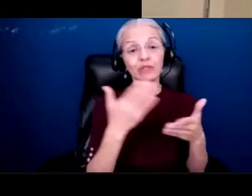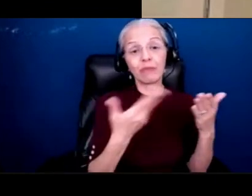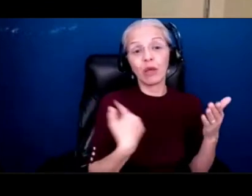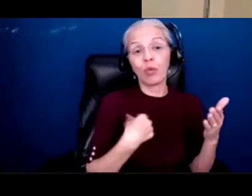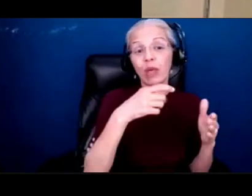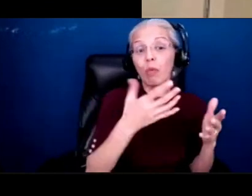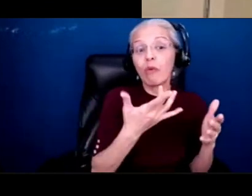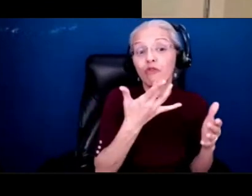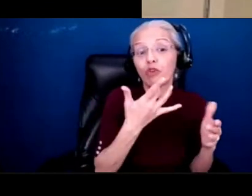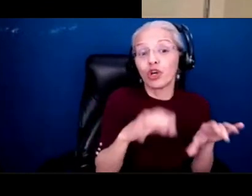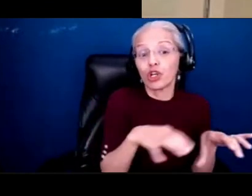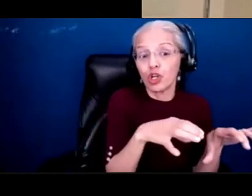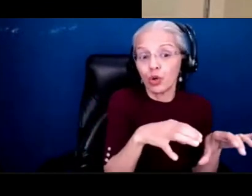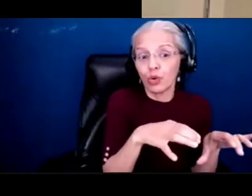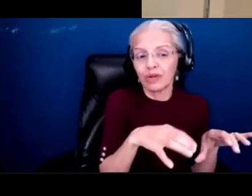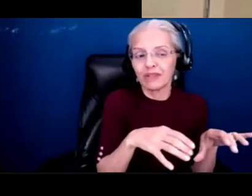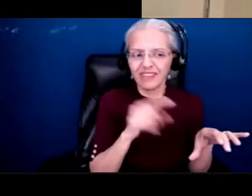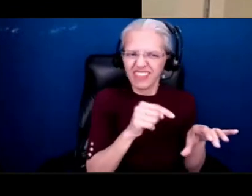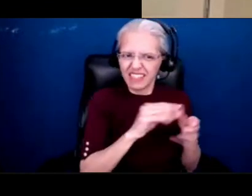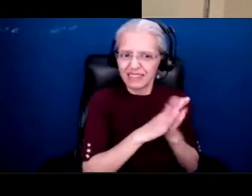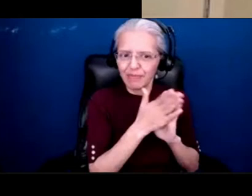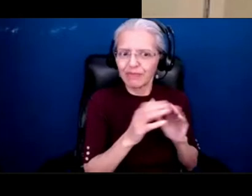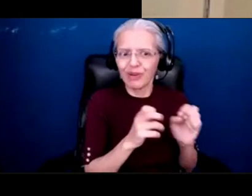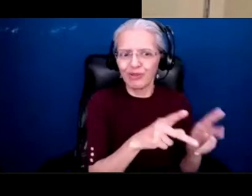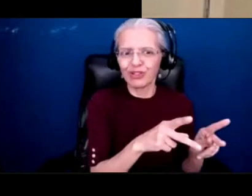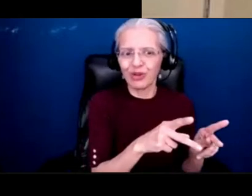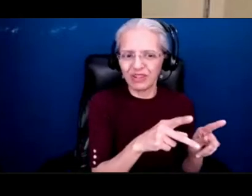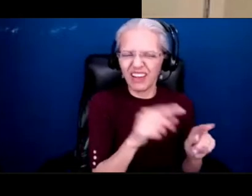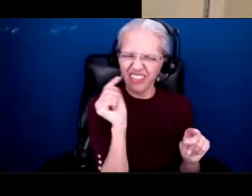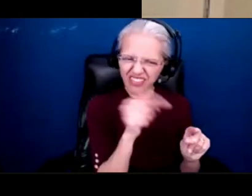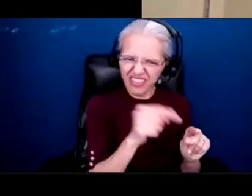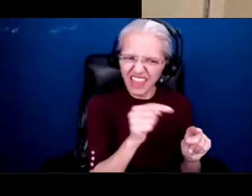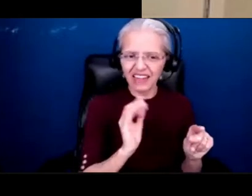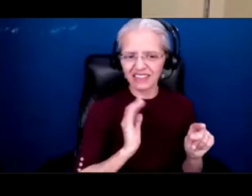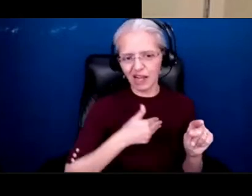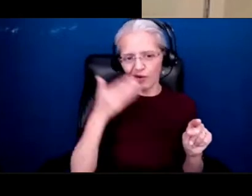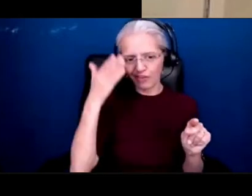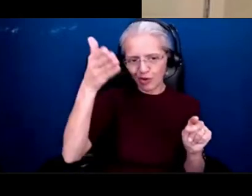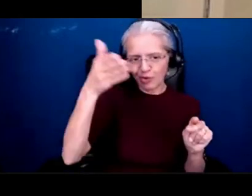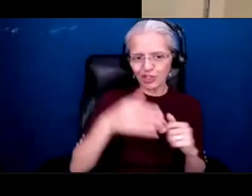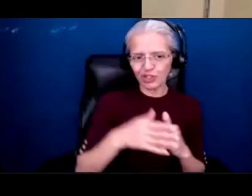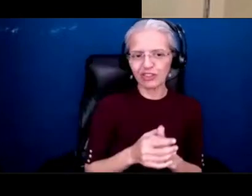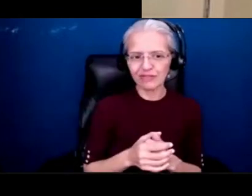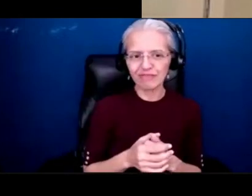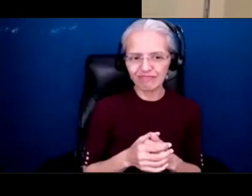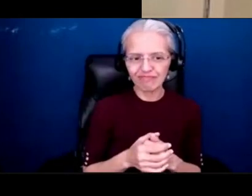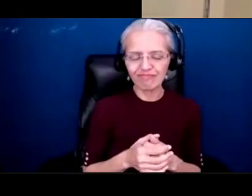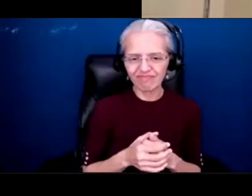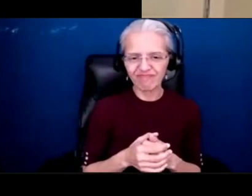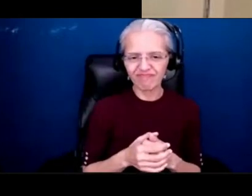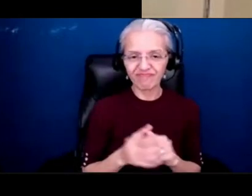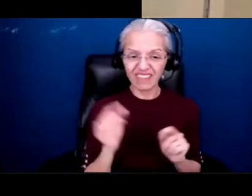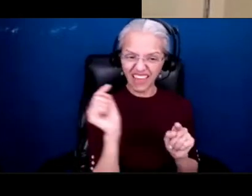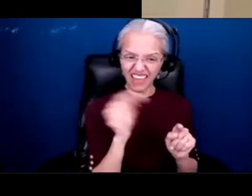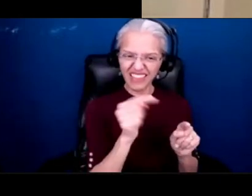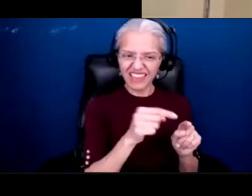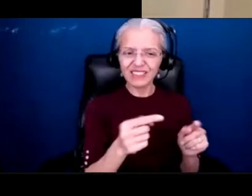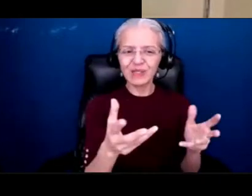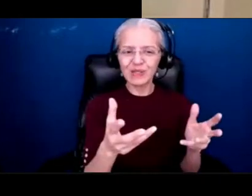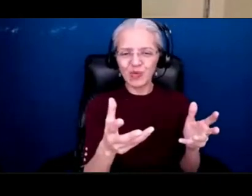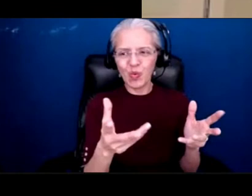think about it as an opportunity, that's the way to think about it. Right, like that's the way I would love to see